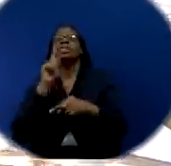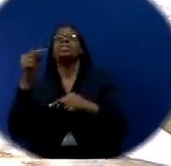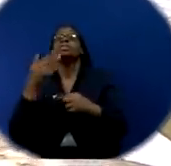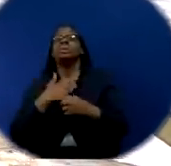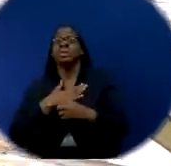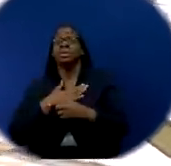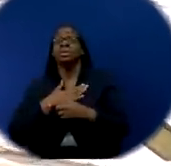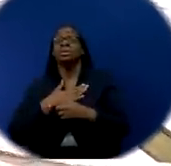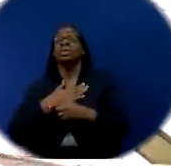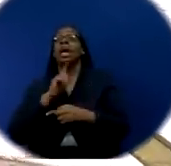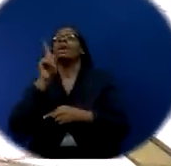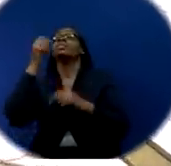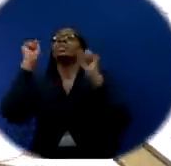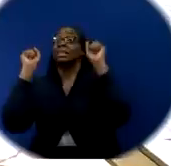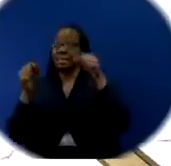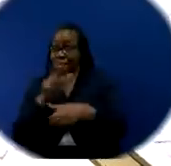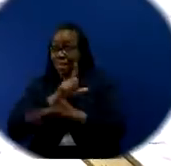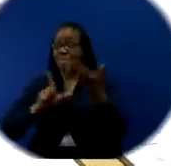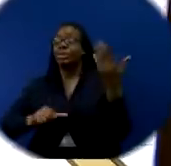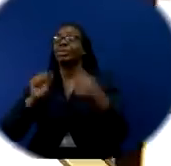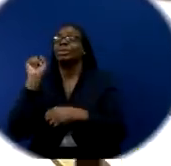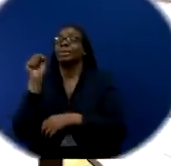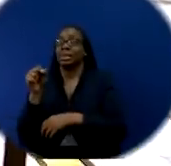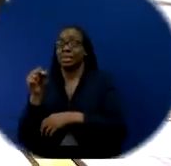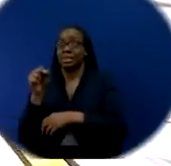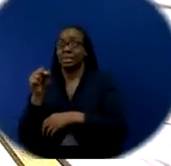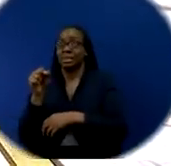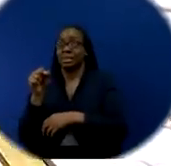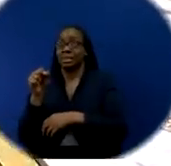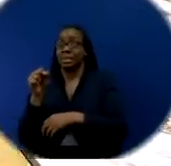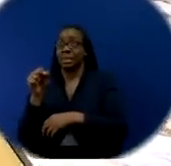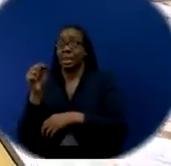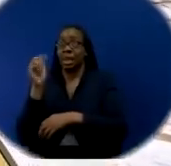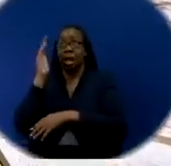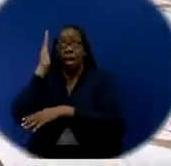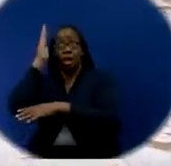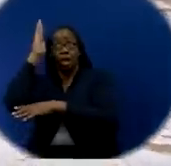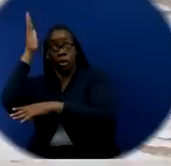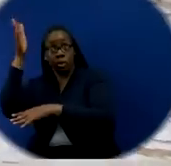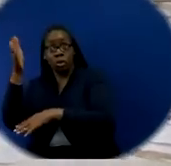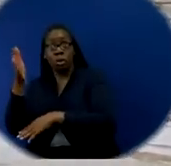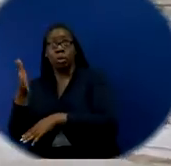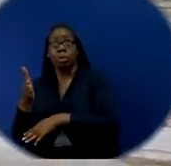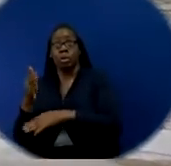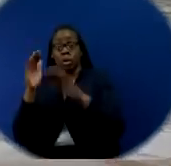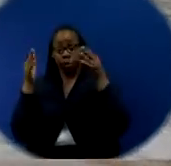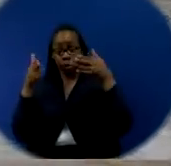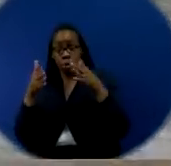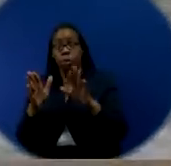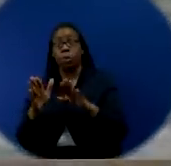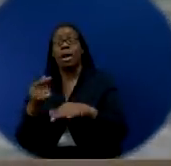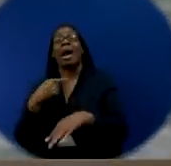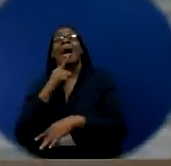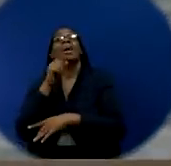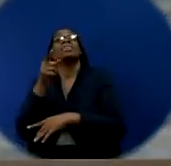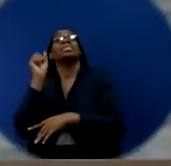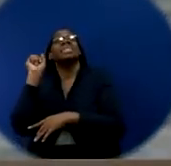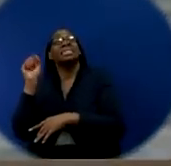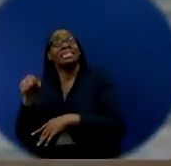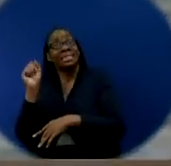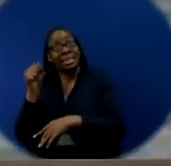say yes, Lord, yes, to your will and to your way. I'll say yes, Lord,